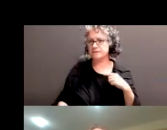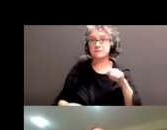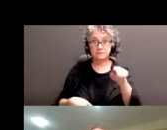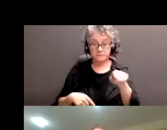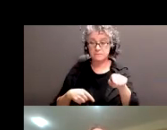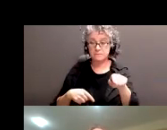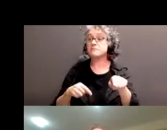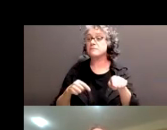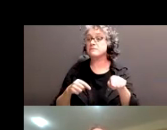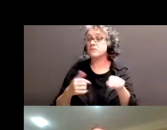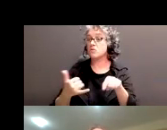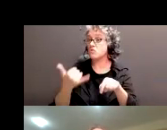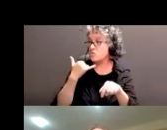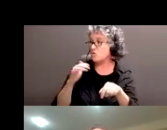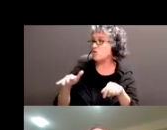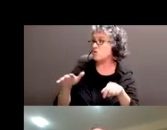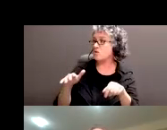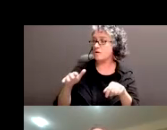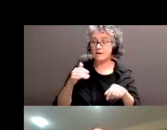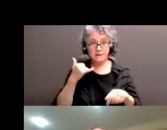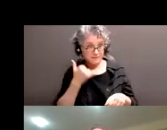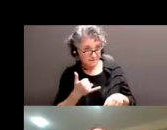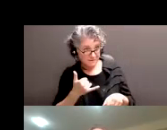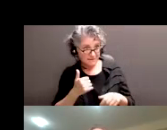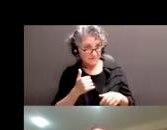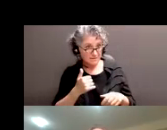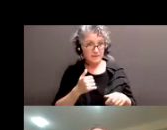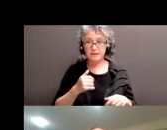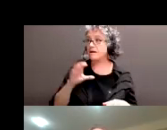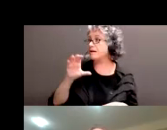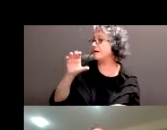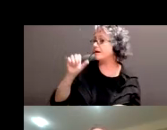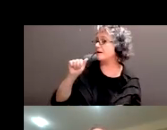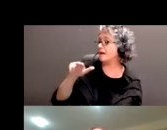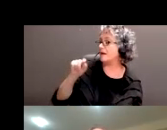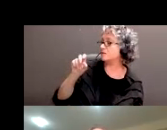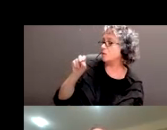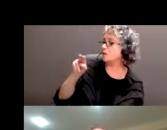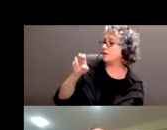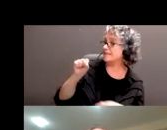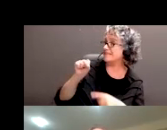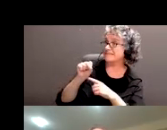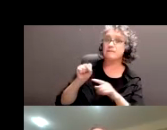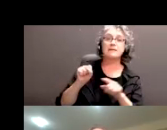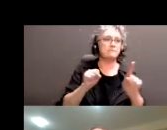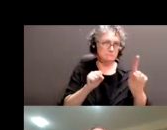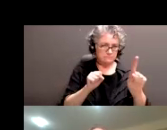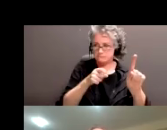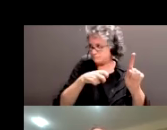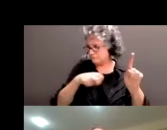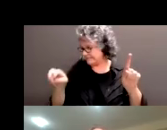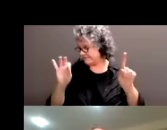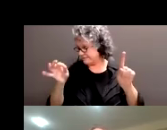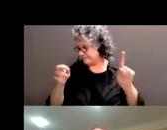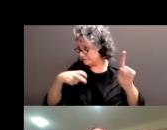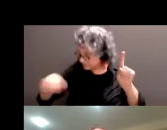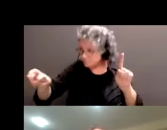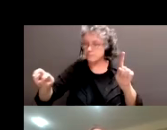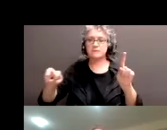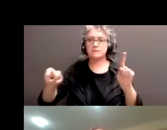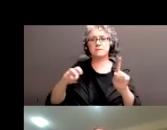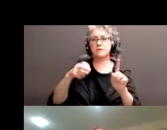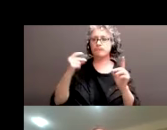a Solomon's helpline or a senior safety line, all you say to us is Cantonese and we will then know to get you a Cantonese interpreter.